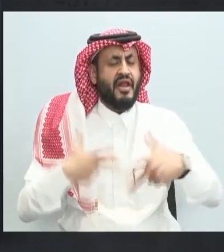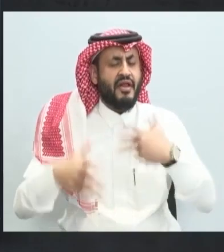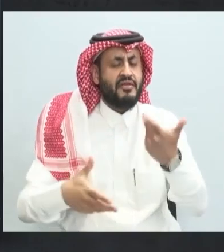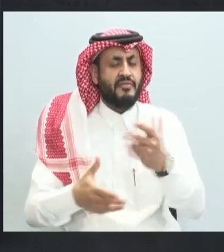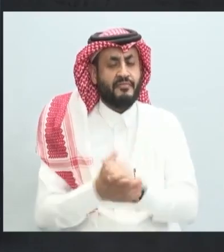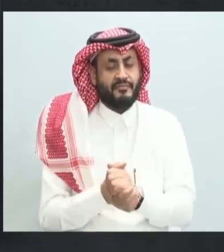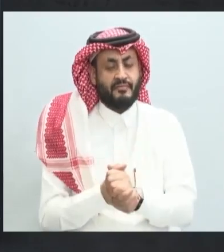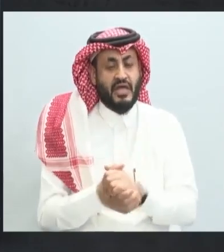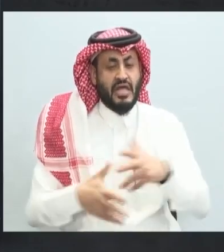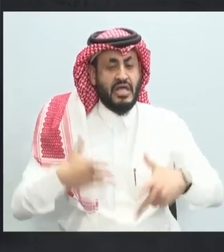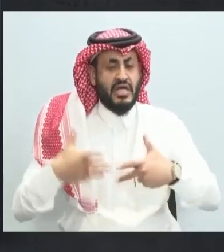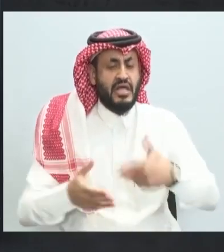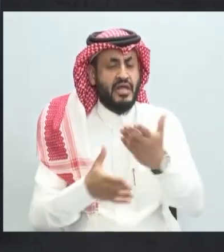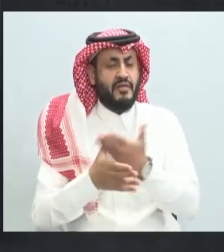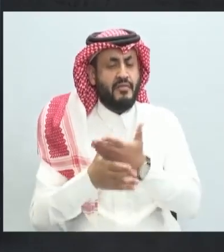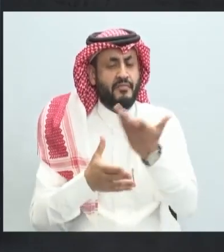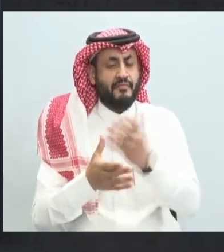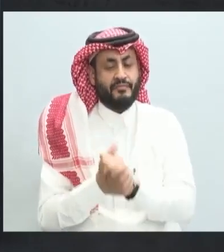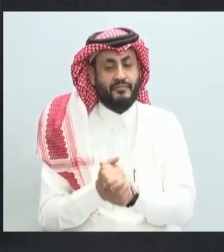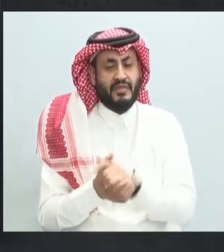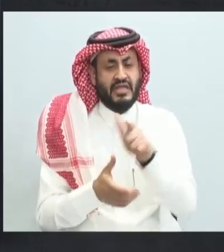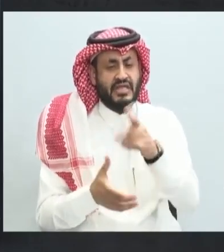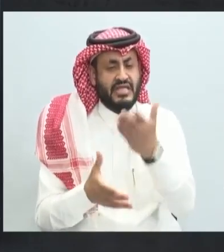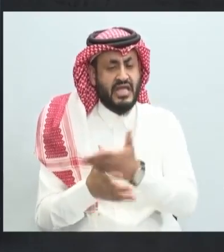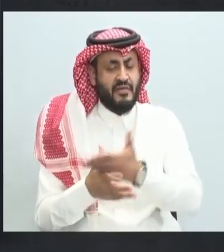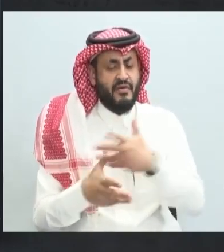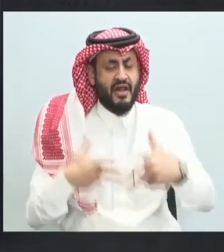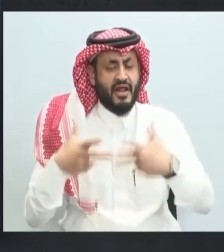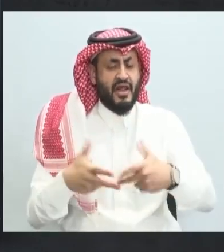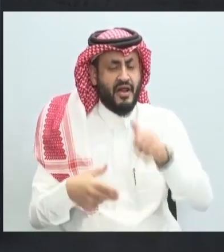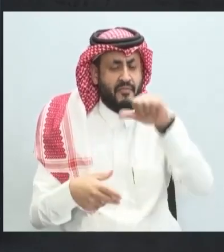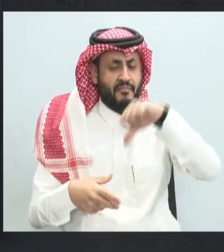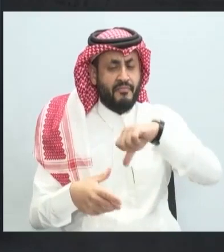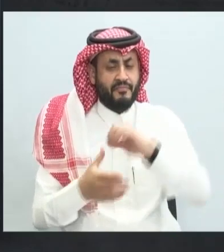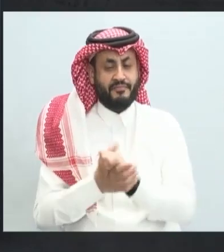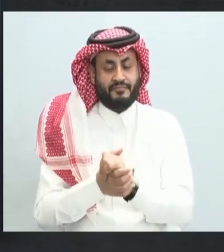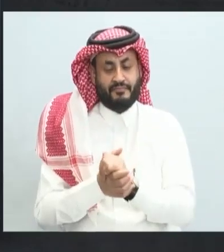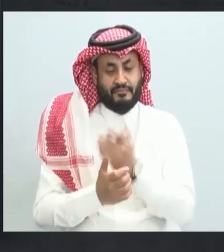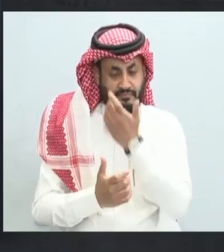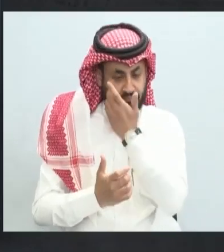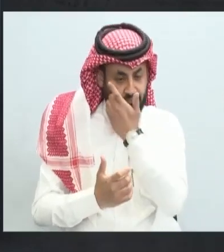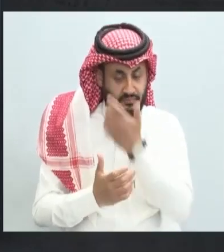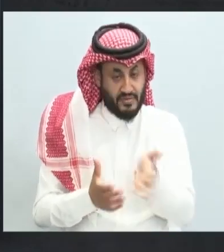matter? What's the problem? Why are you not happy? And then